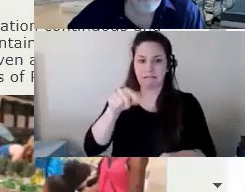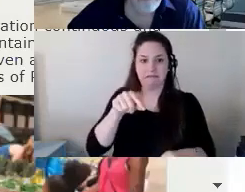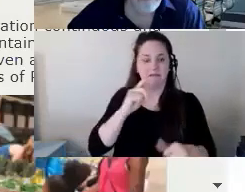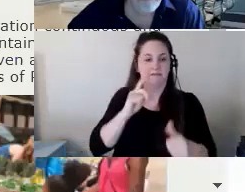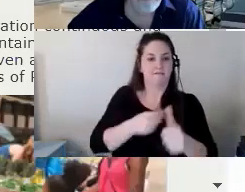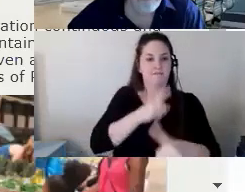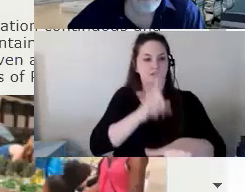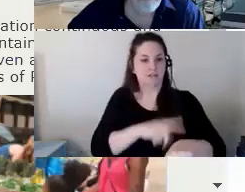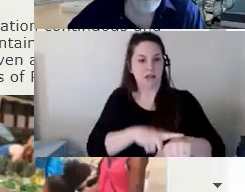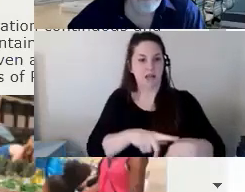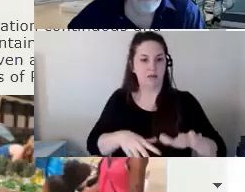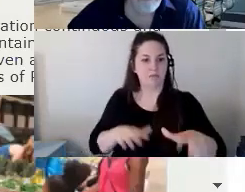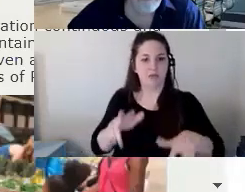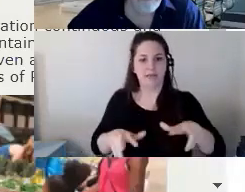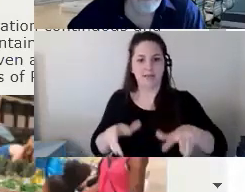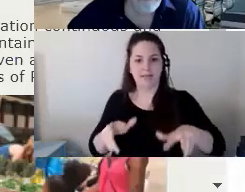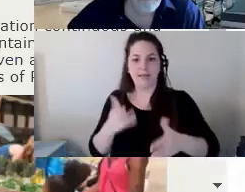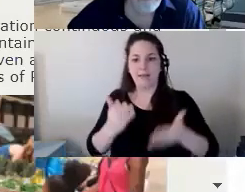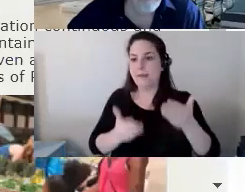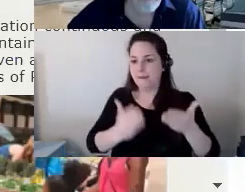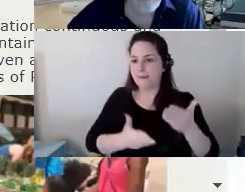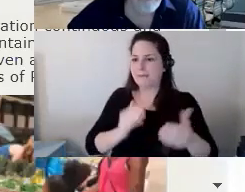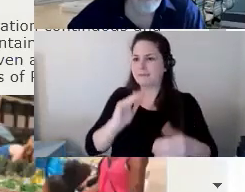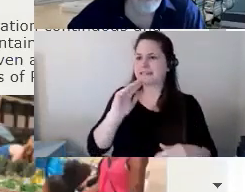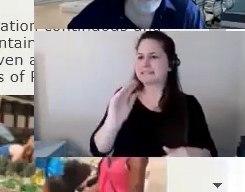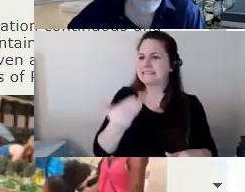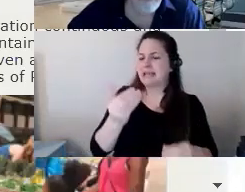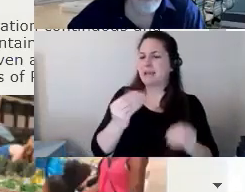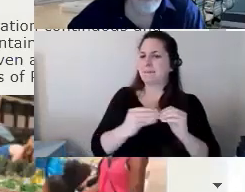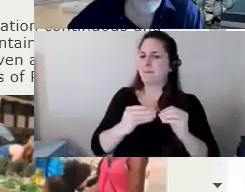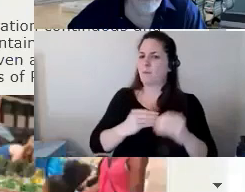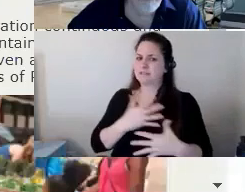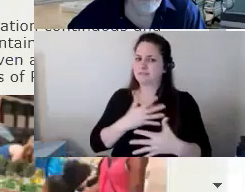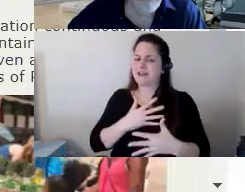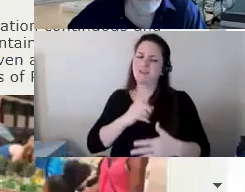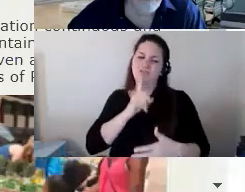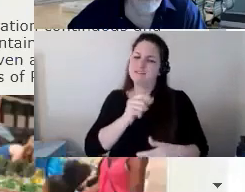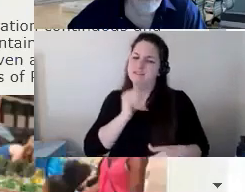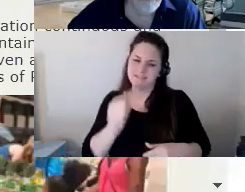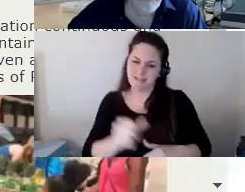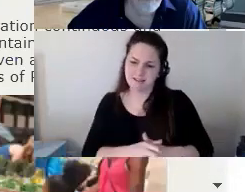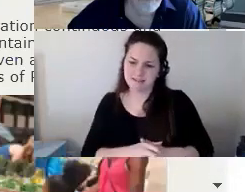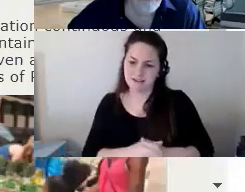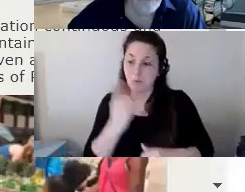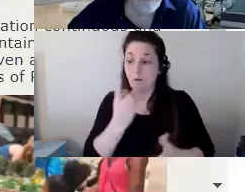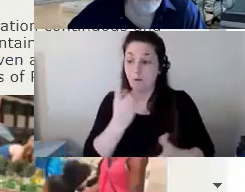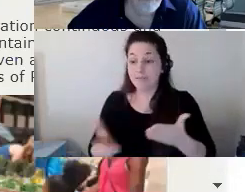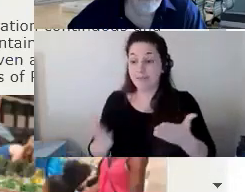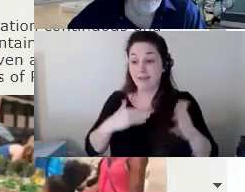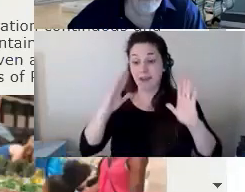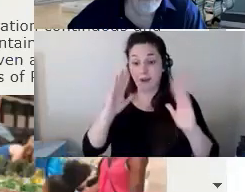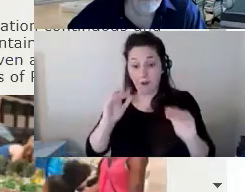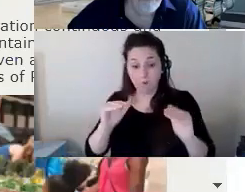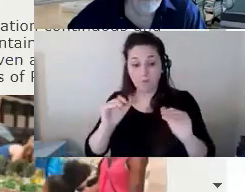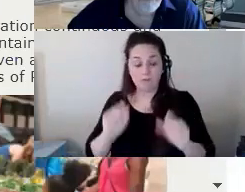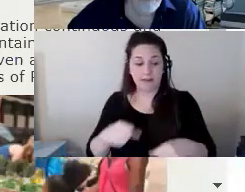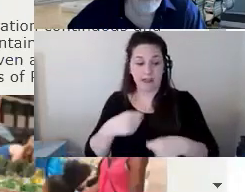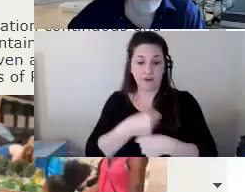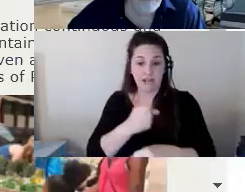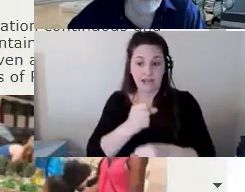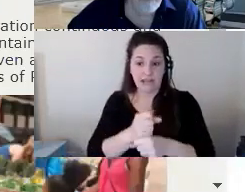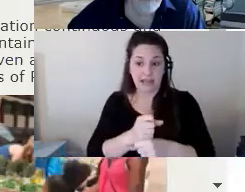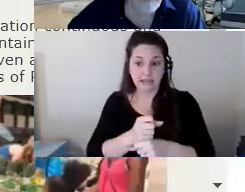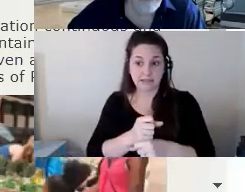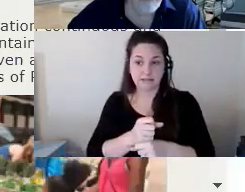is might seem more intimidating than it is. One of the things I'm hoping to create at least a couple